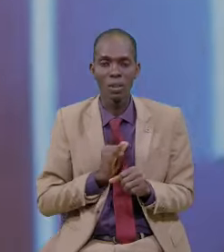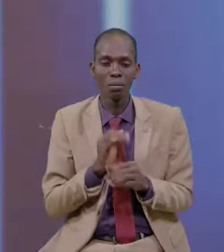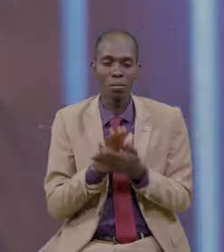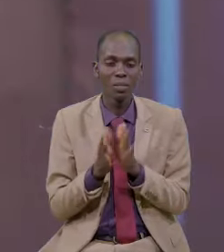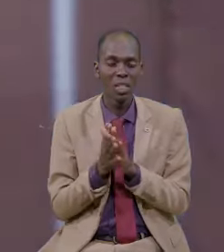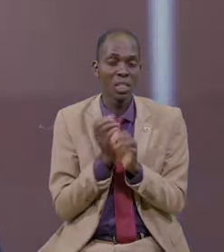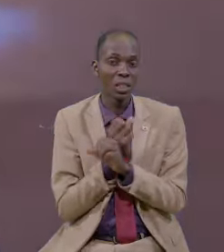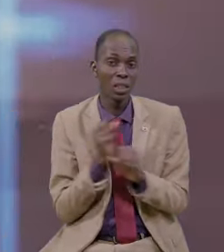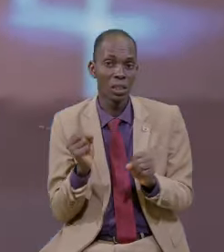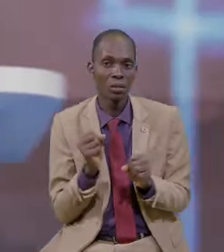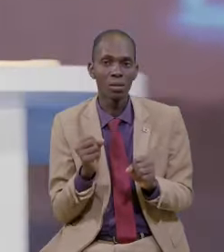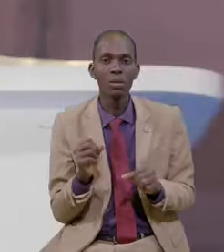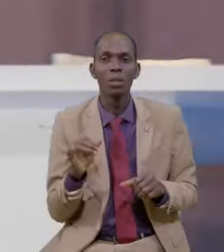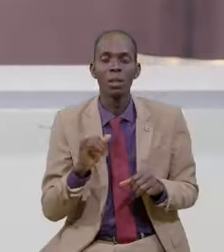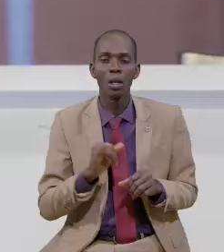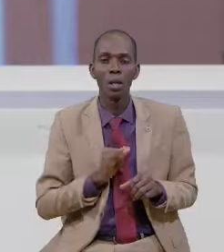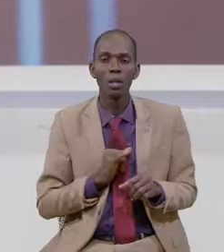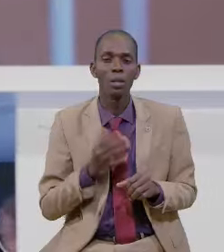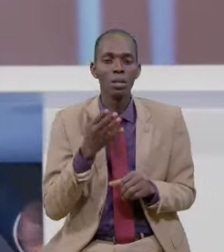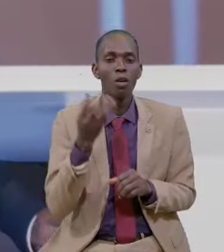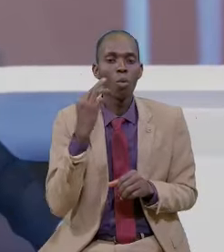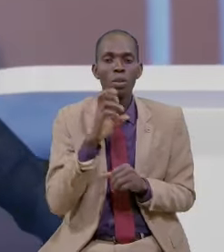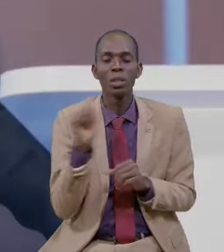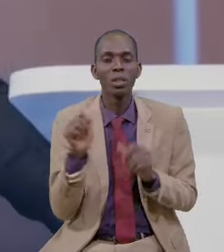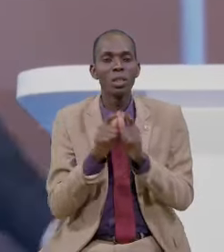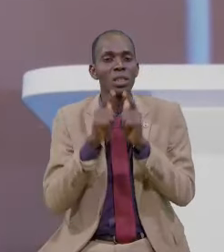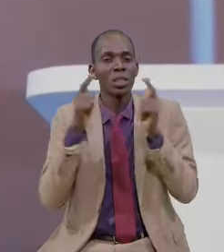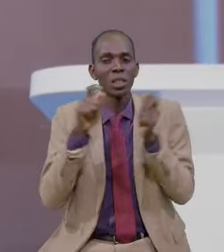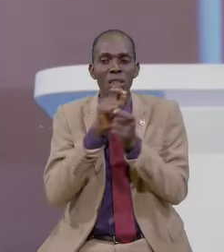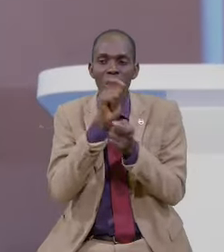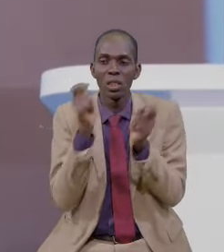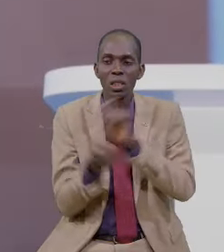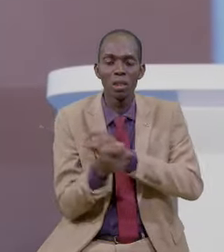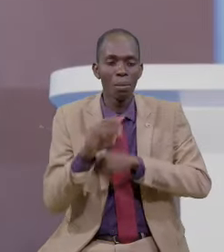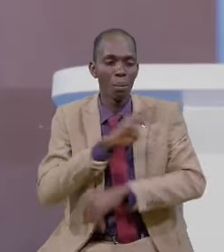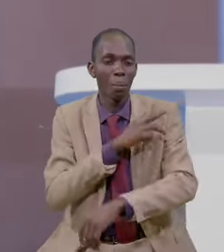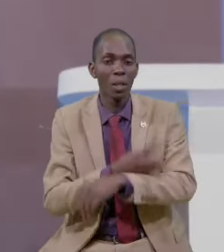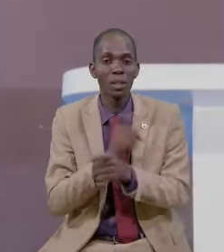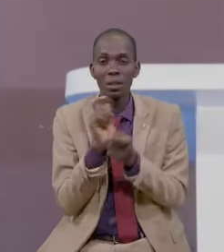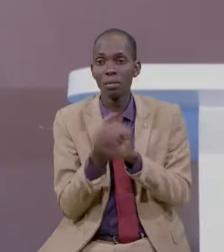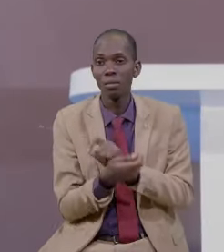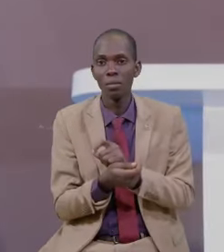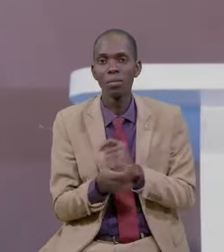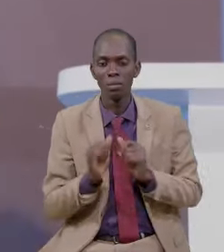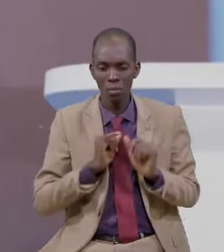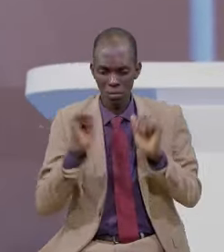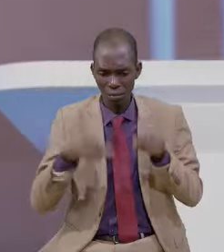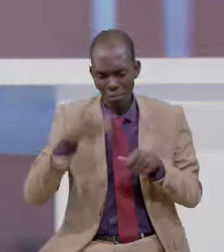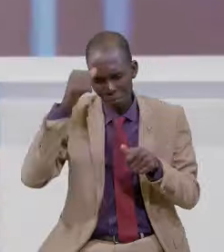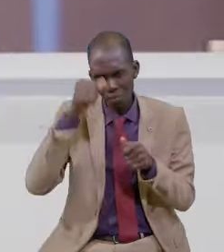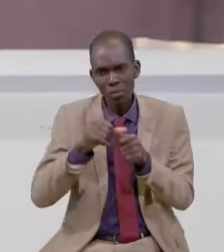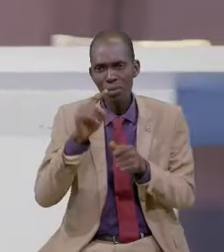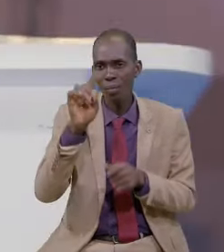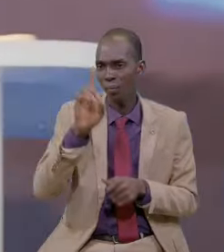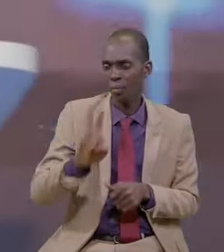was a change, mighty change, definite change in my life. And then I can even tell you the date, I can tell you the